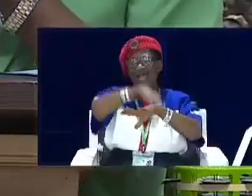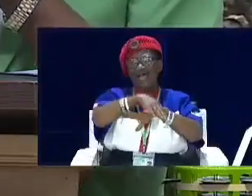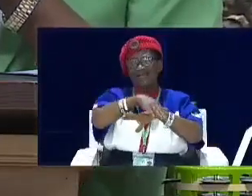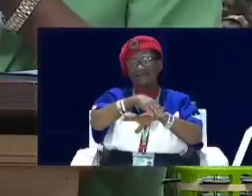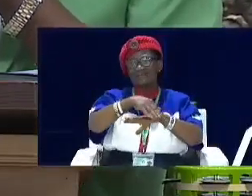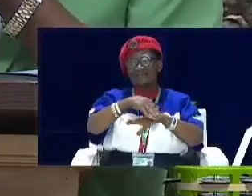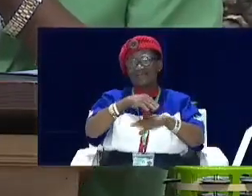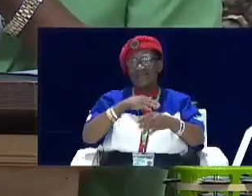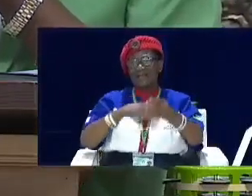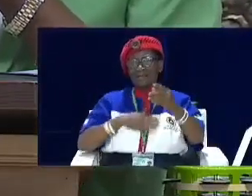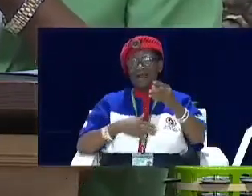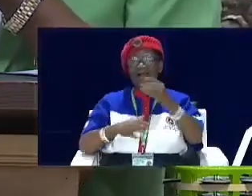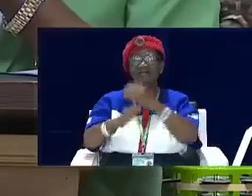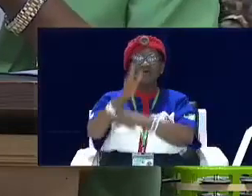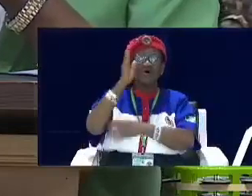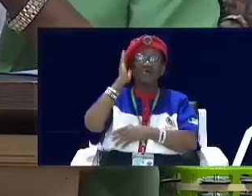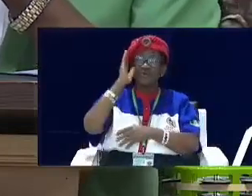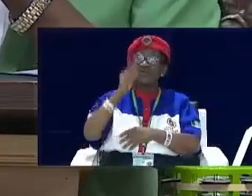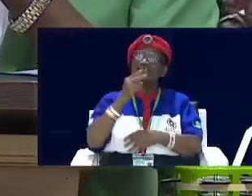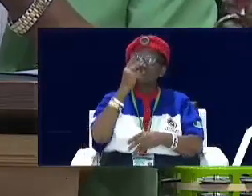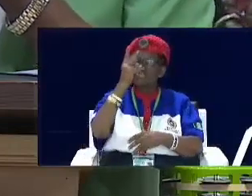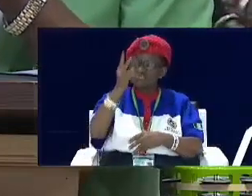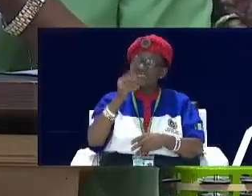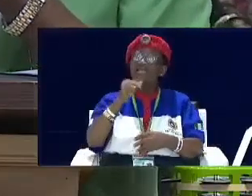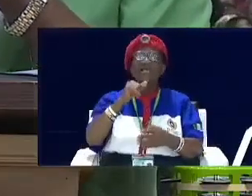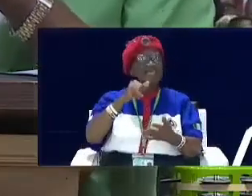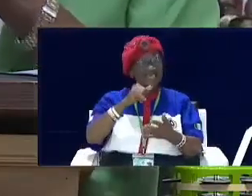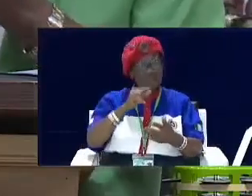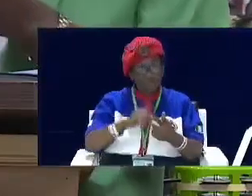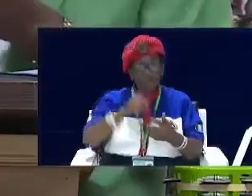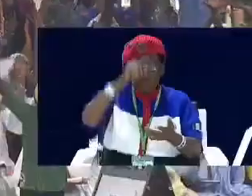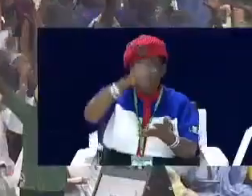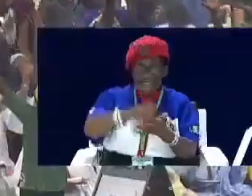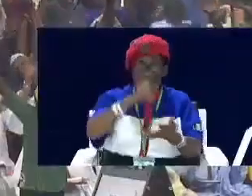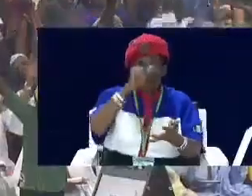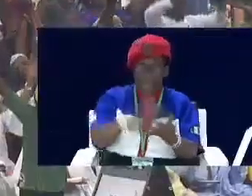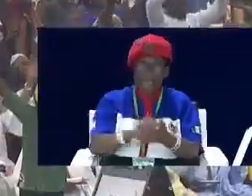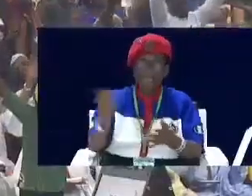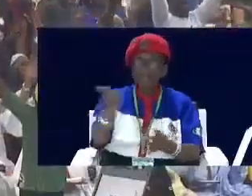My God will see to it that you never know shame again. Amen.